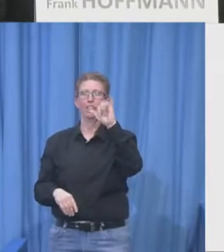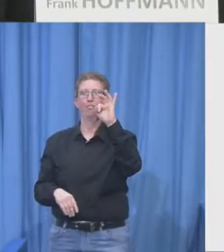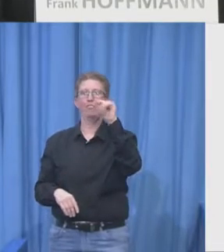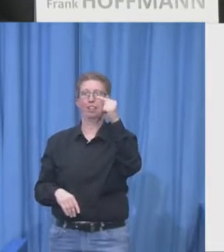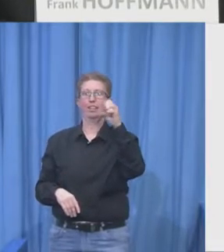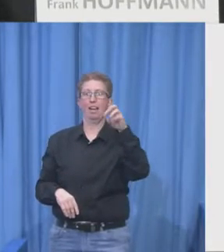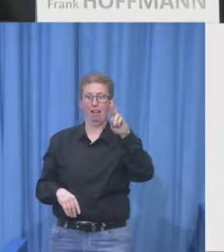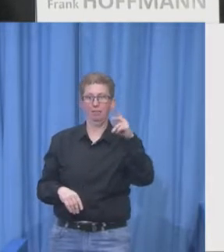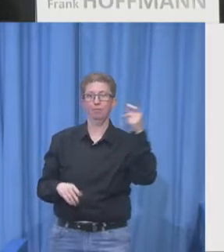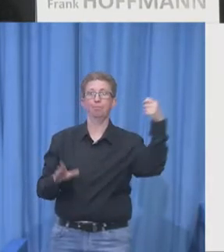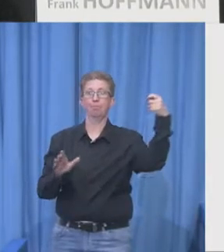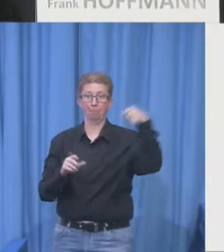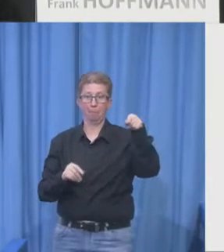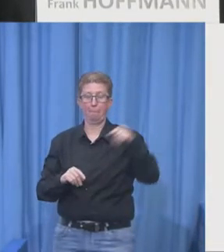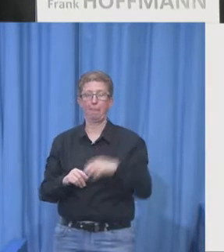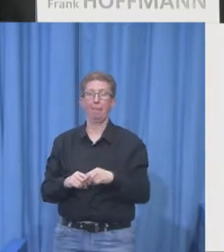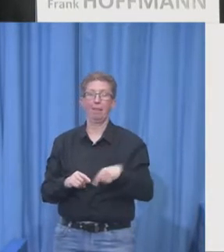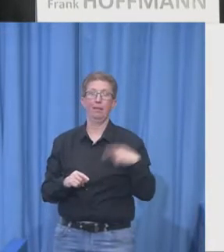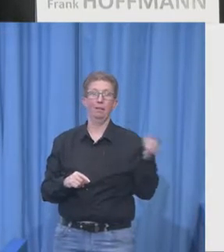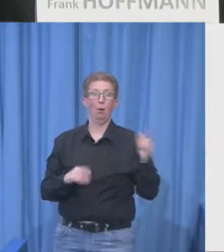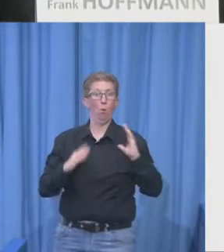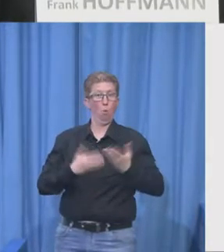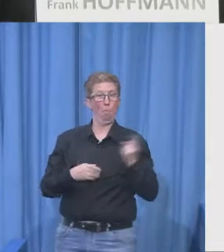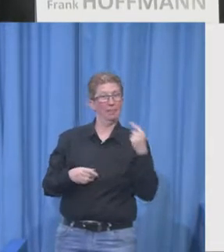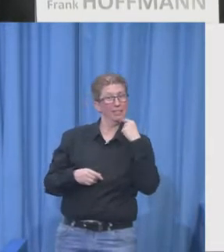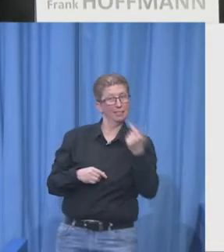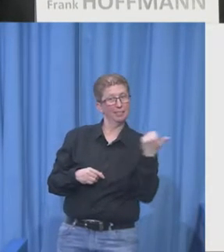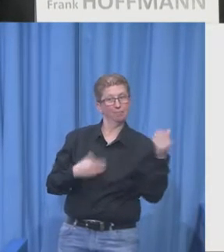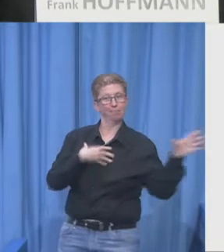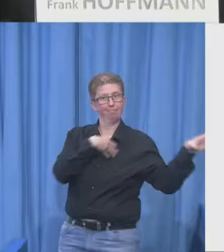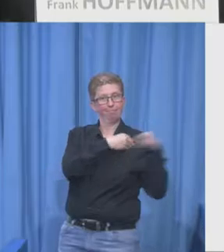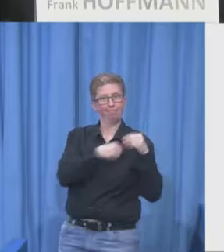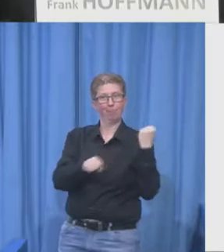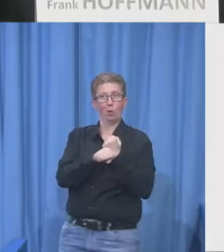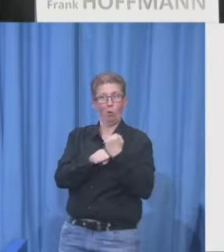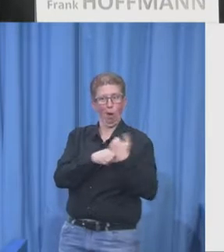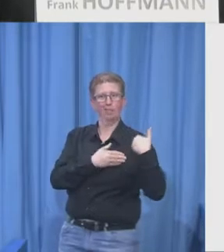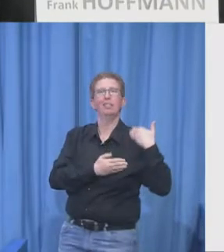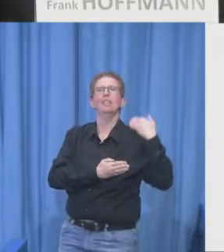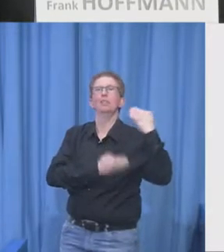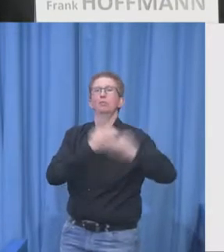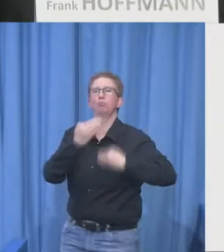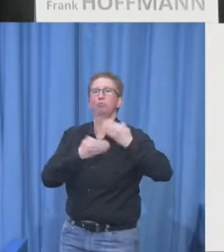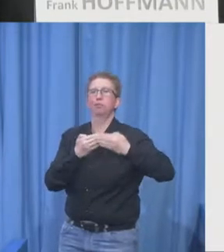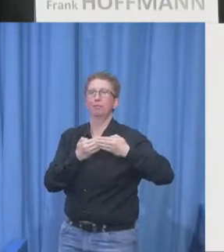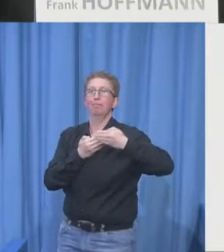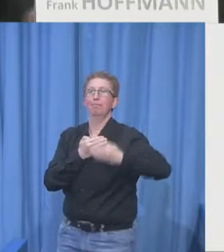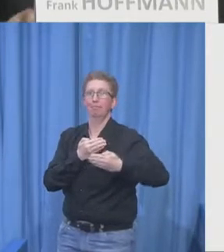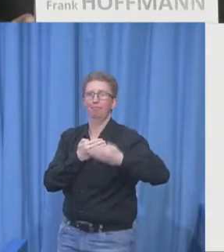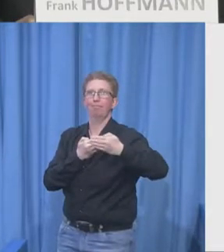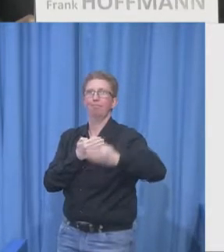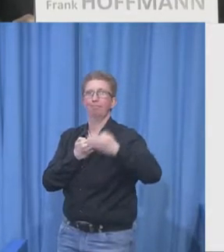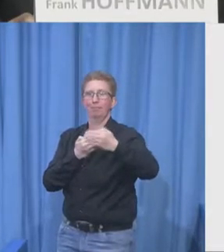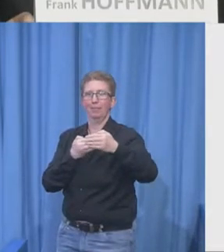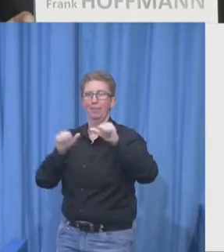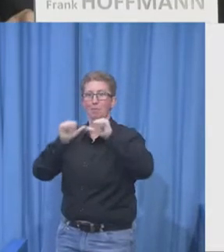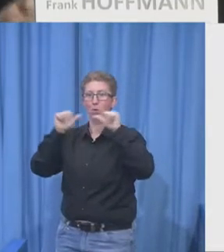Austria. I'm very proud that we made this very important next step for the development of the model.